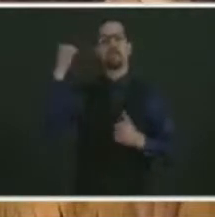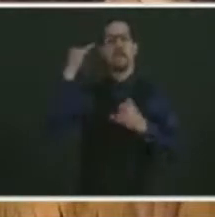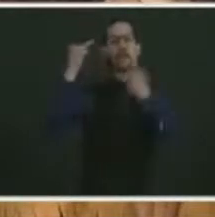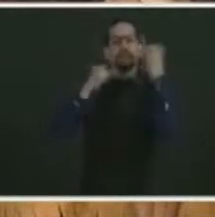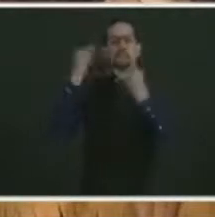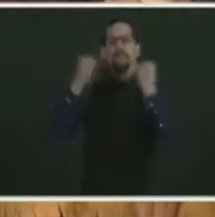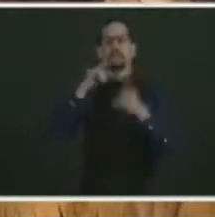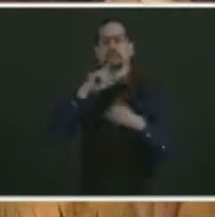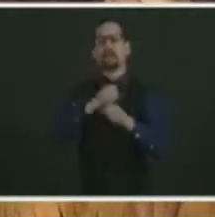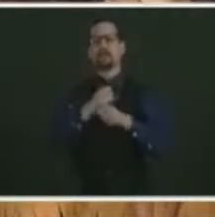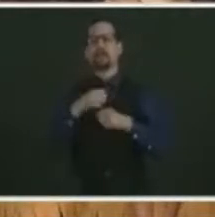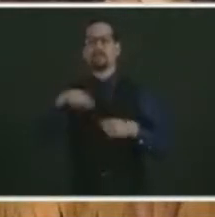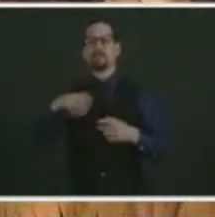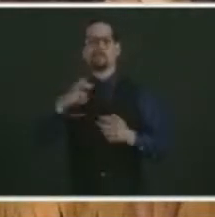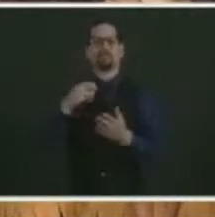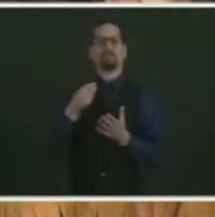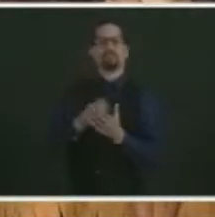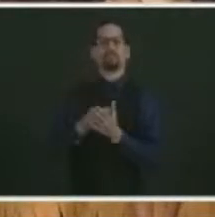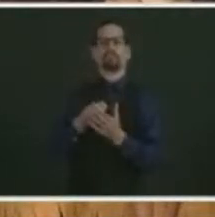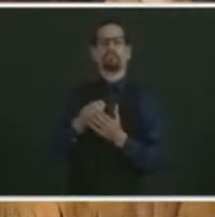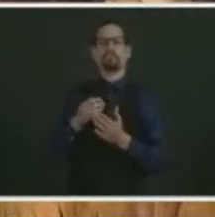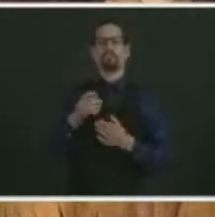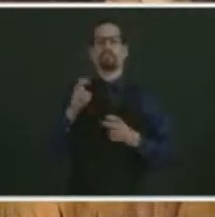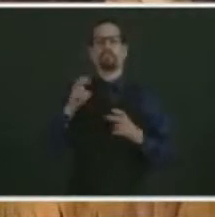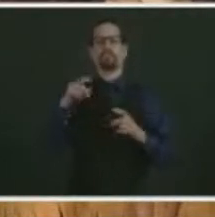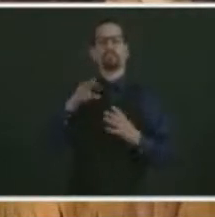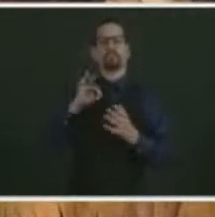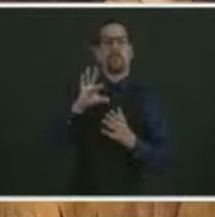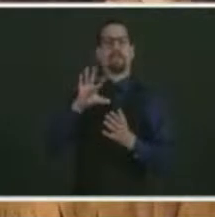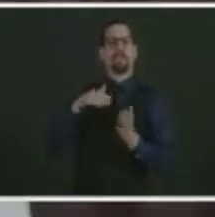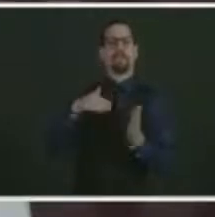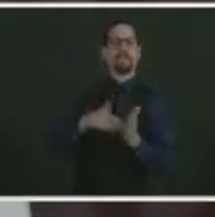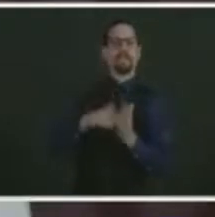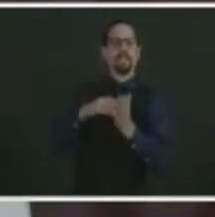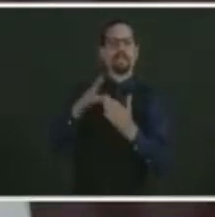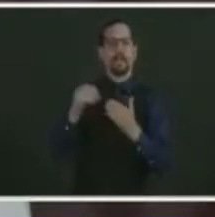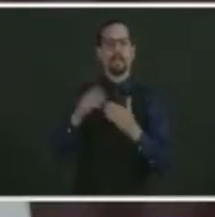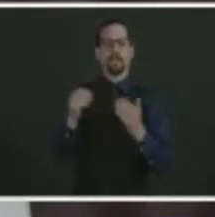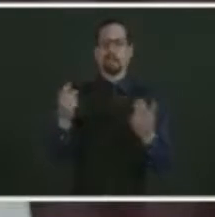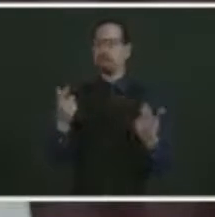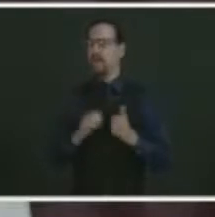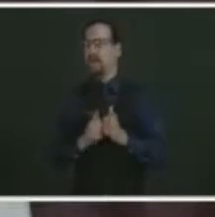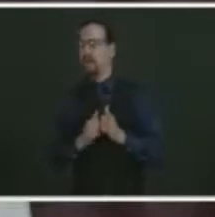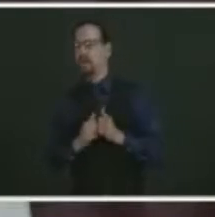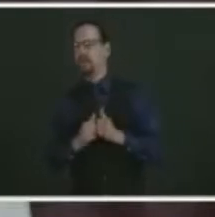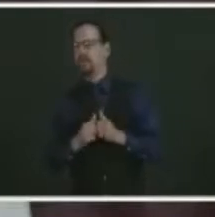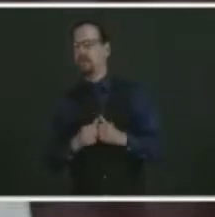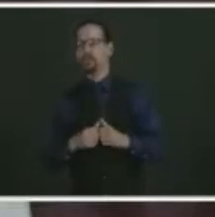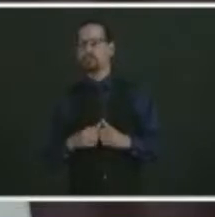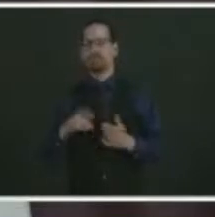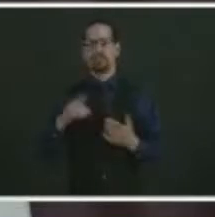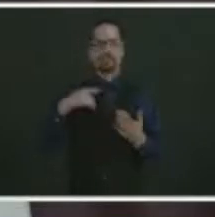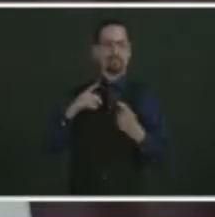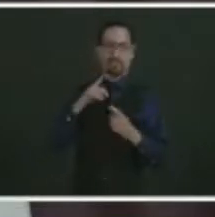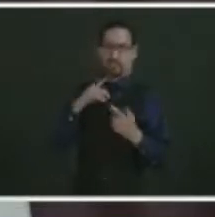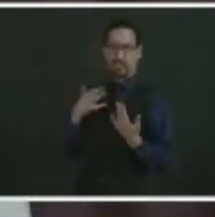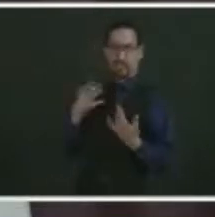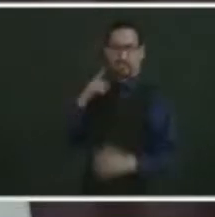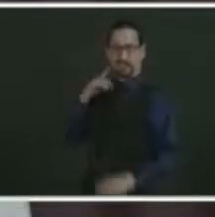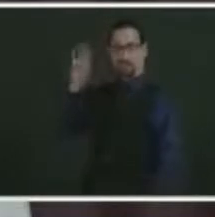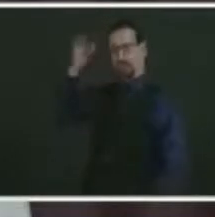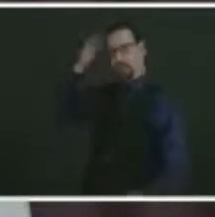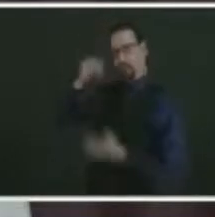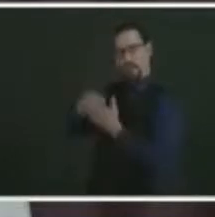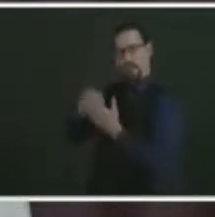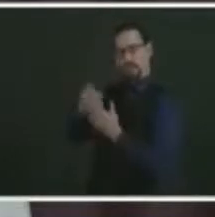95 million that we're looking to close here? Anything else besides the federal stimulus potential? So as the governor said, if